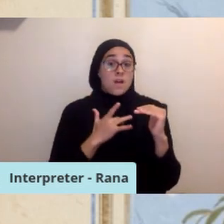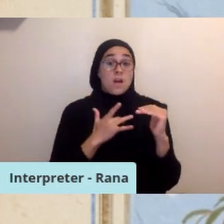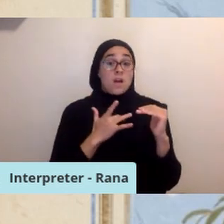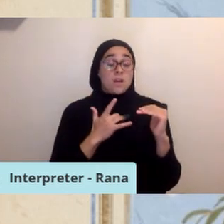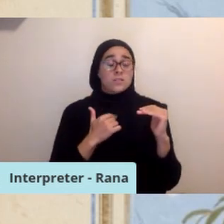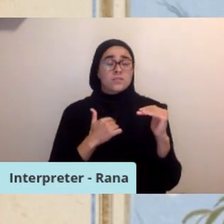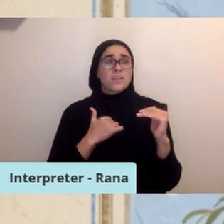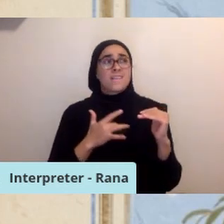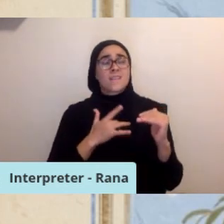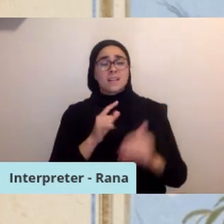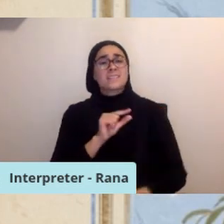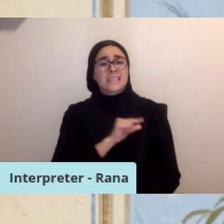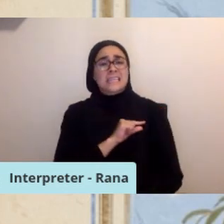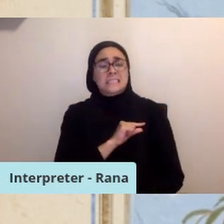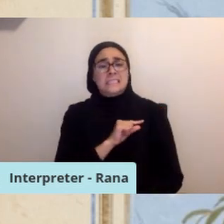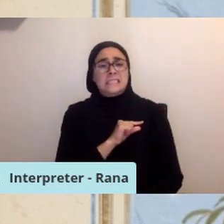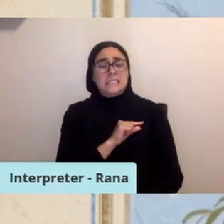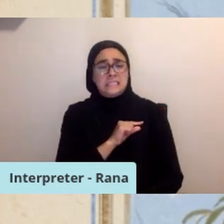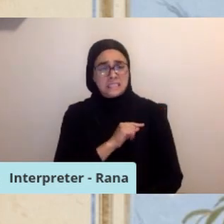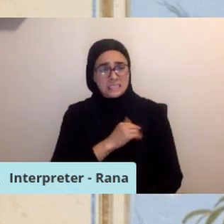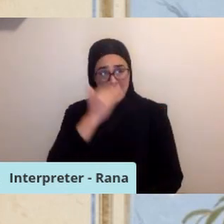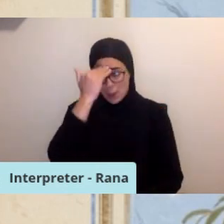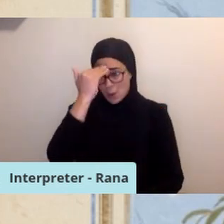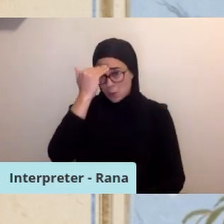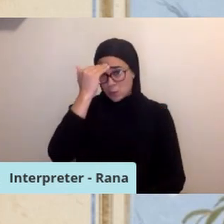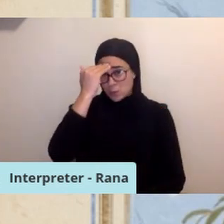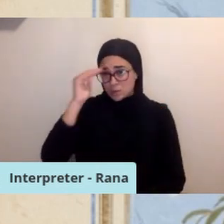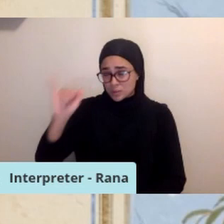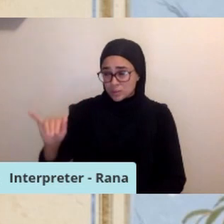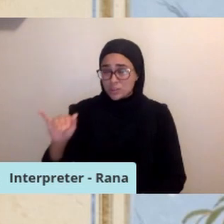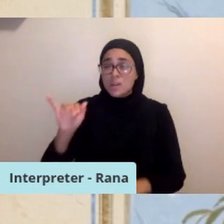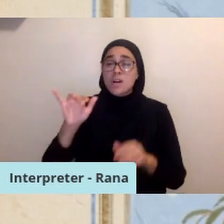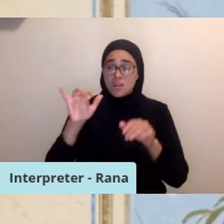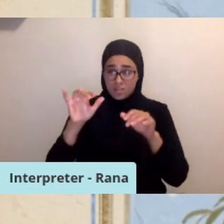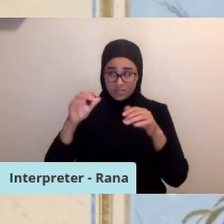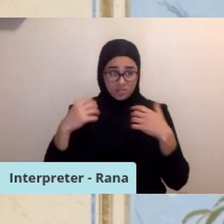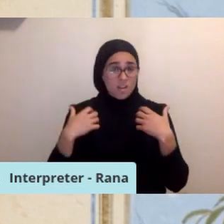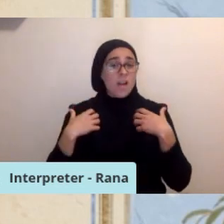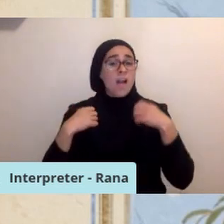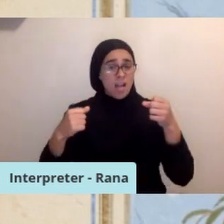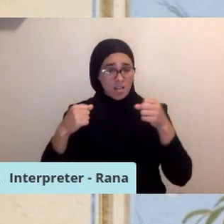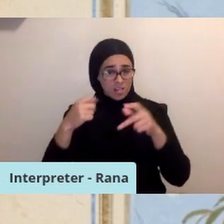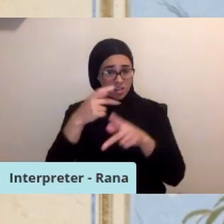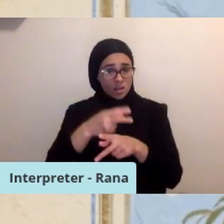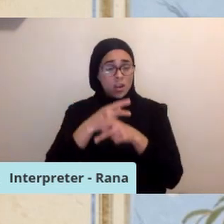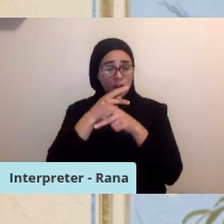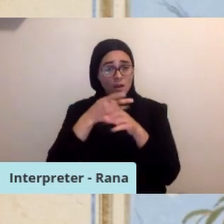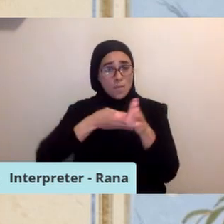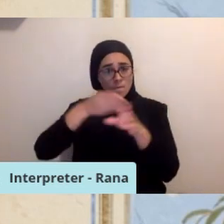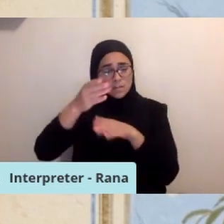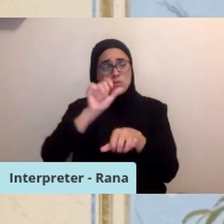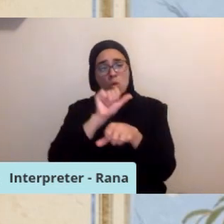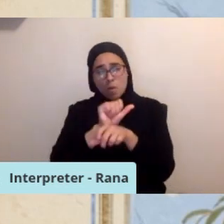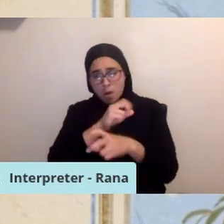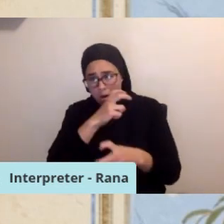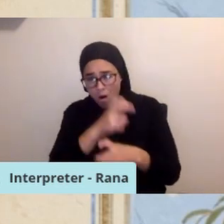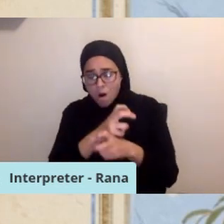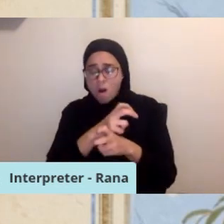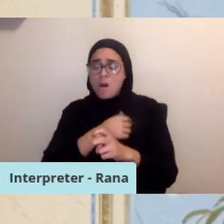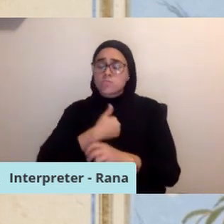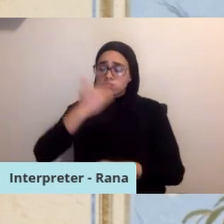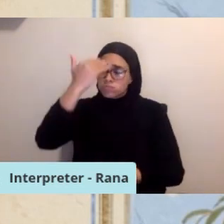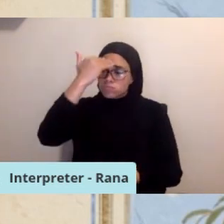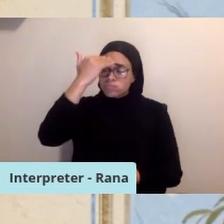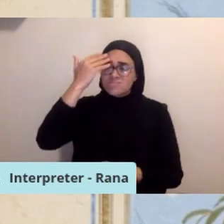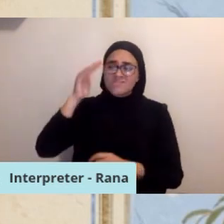I know how hardworking the healthcare professionals are and the kind of condition under which